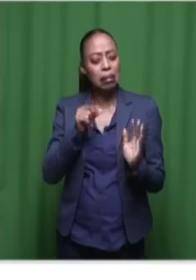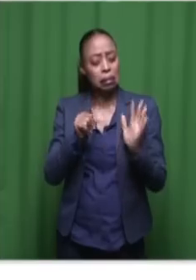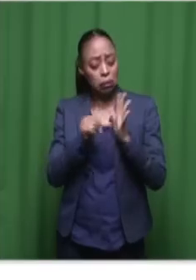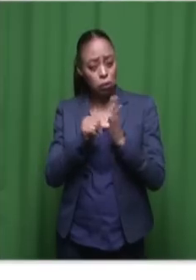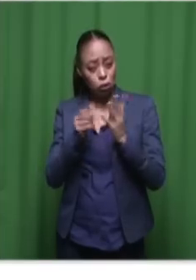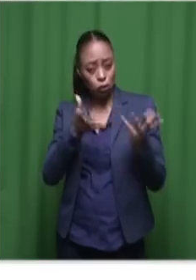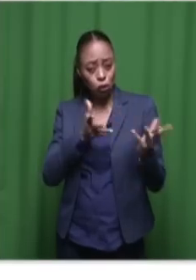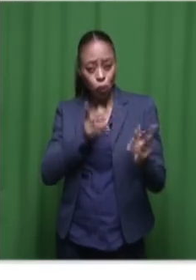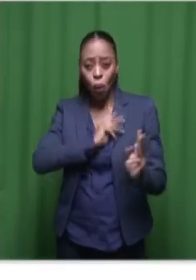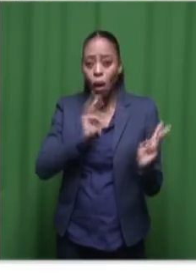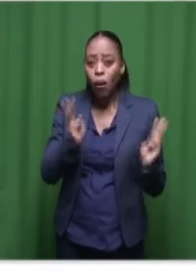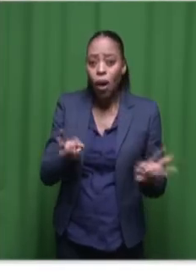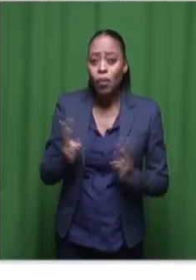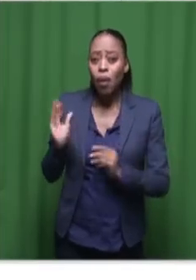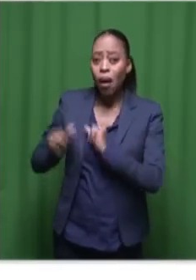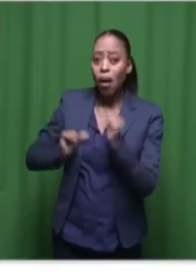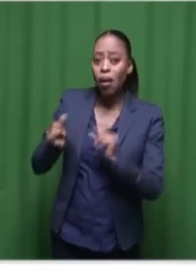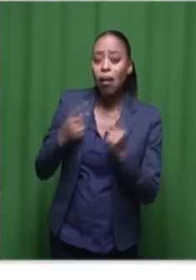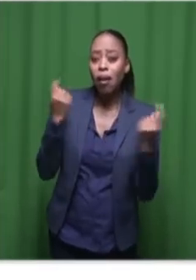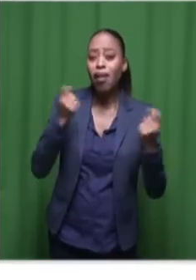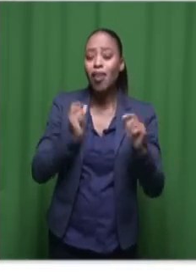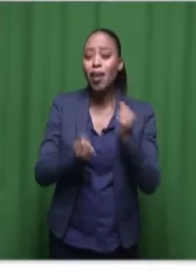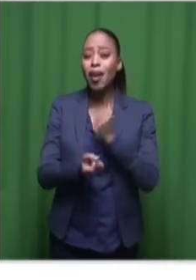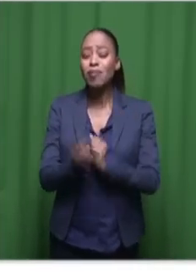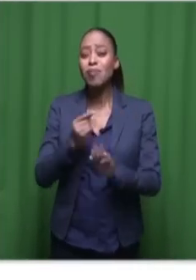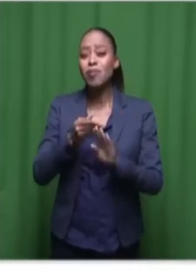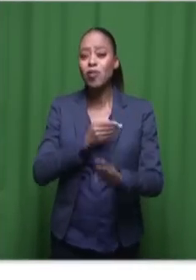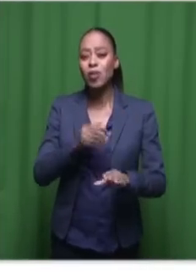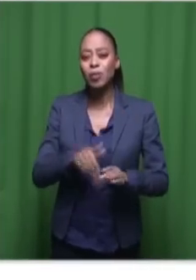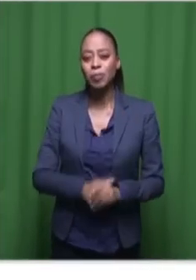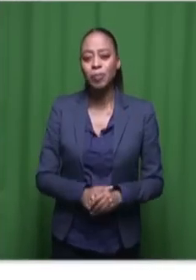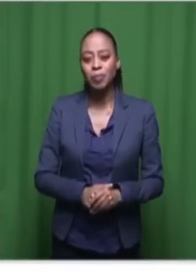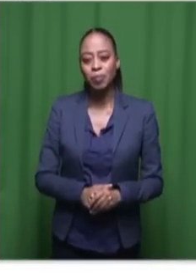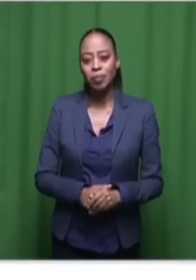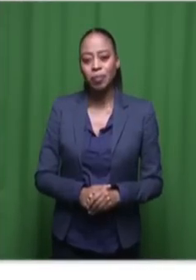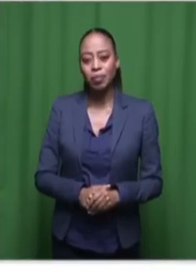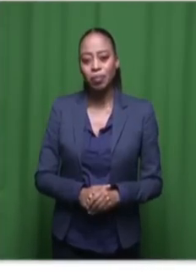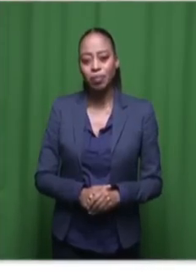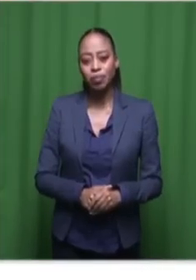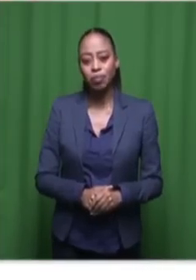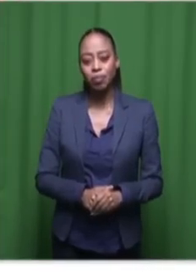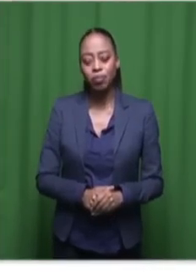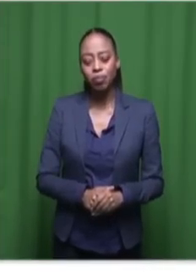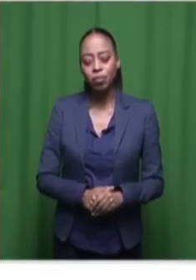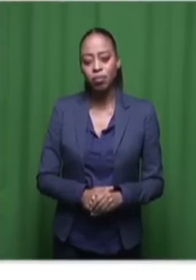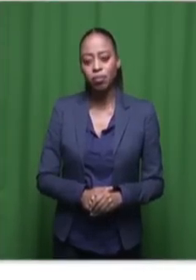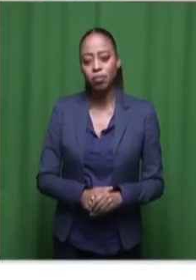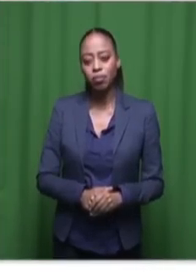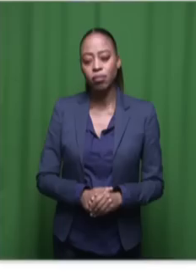a lot of the historical events in the past? Well, I think it speaks to the